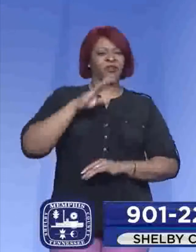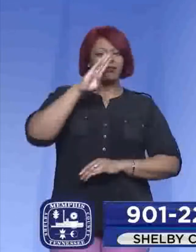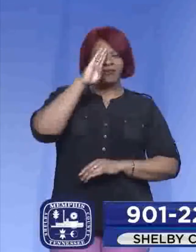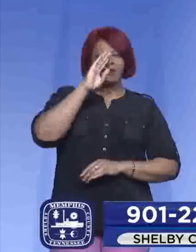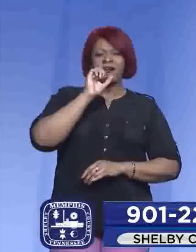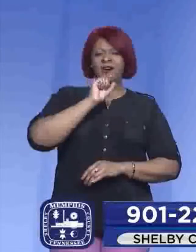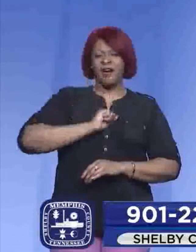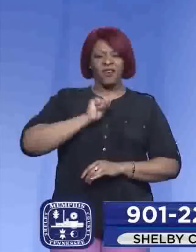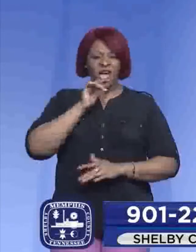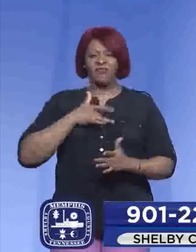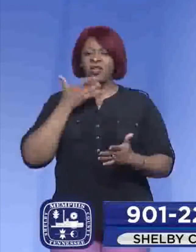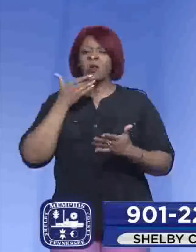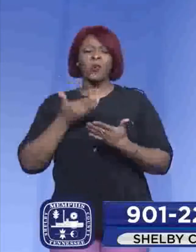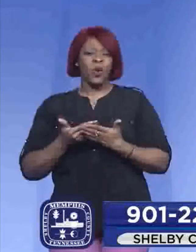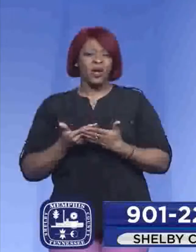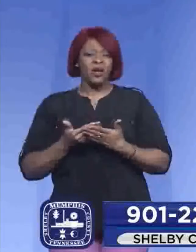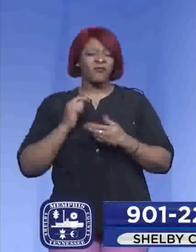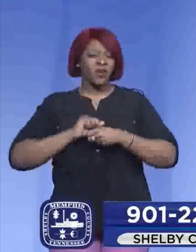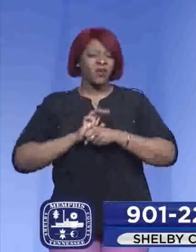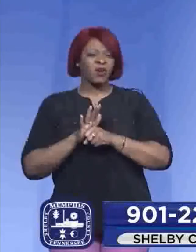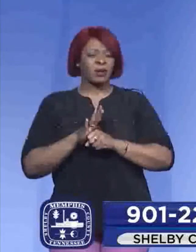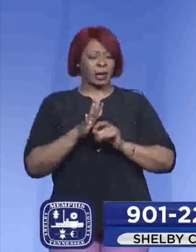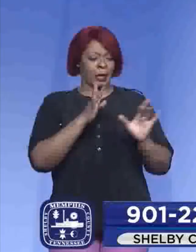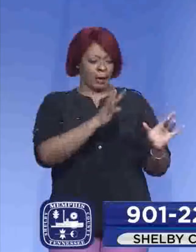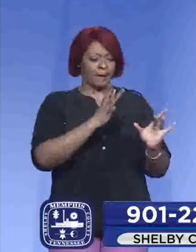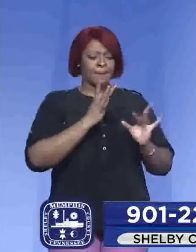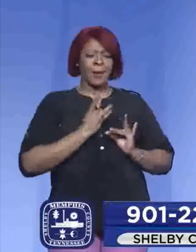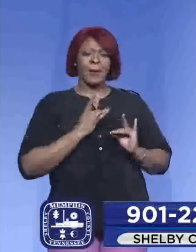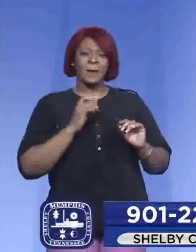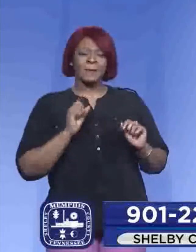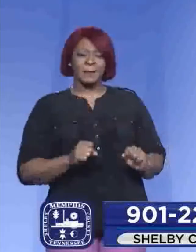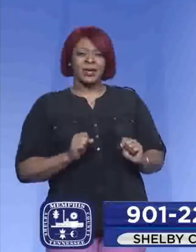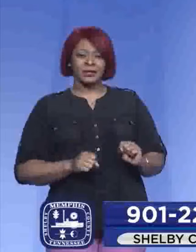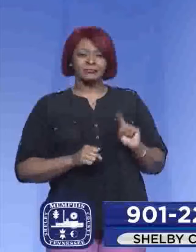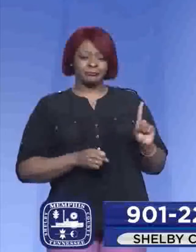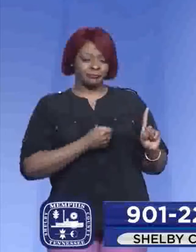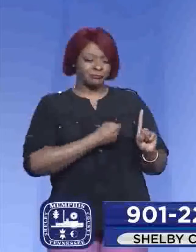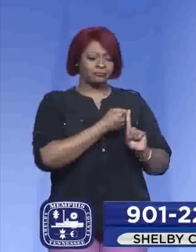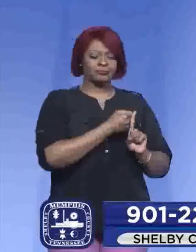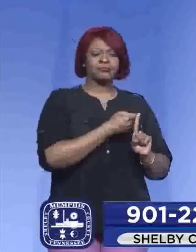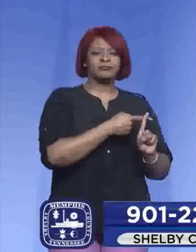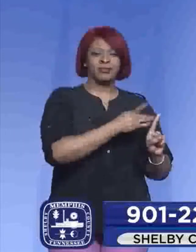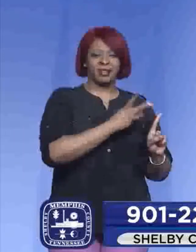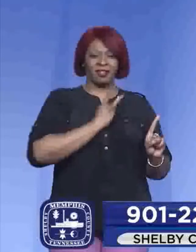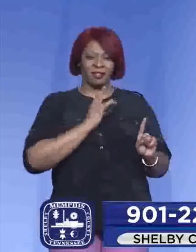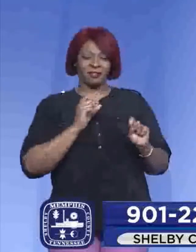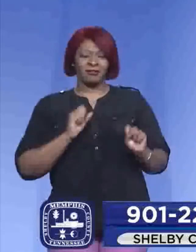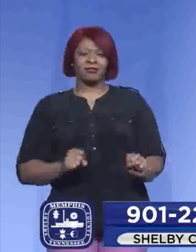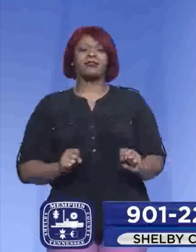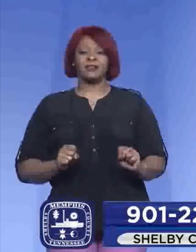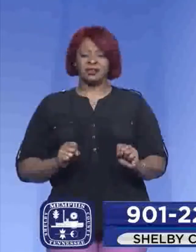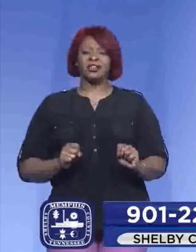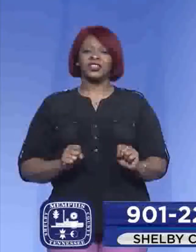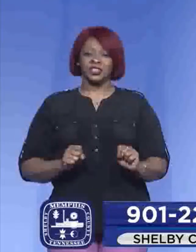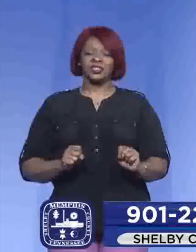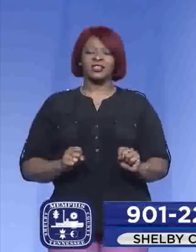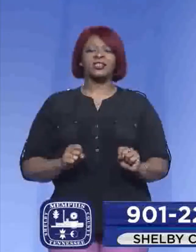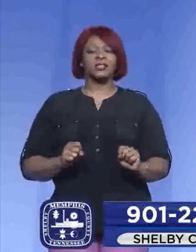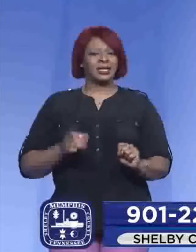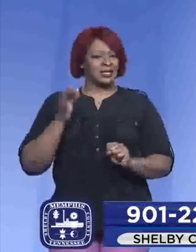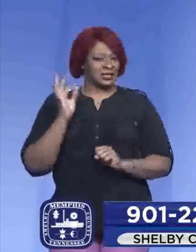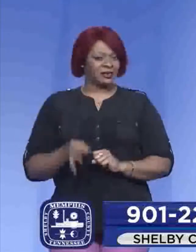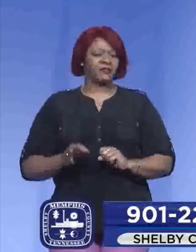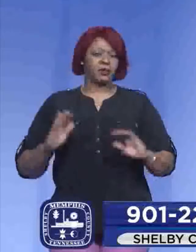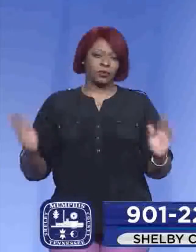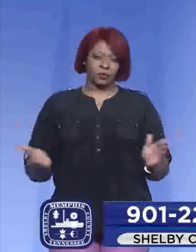and symptoms of COVID, or anyone has been exposed to an individual who has been diagnosed with COVID-19 disease, we would